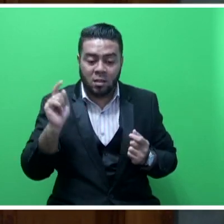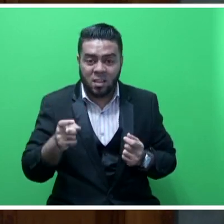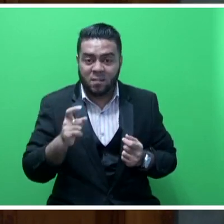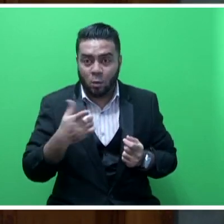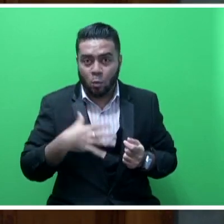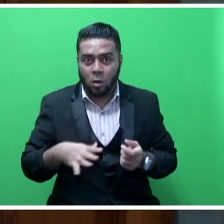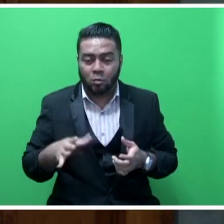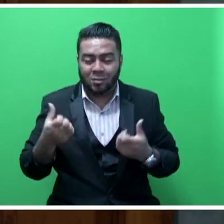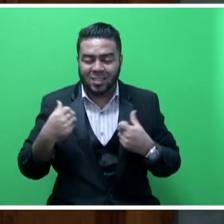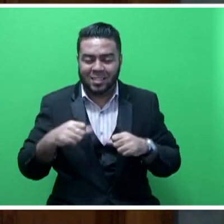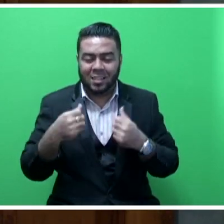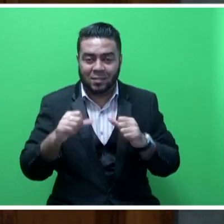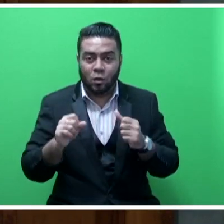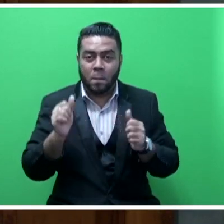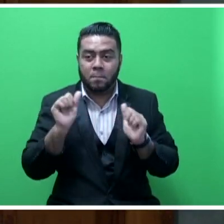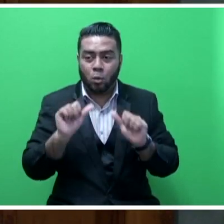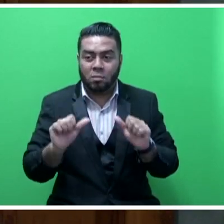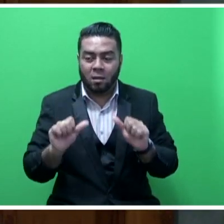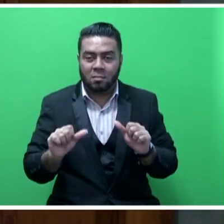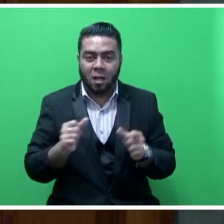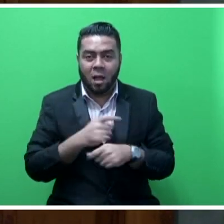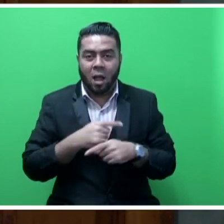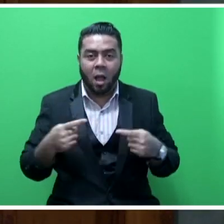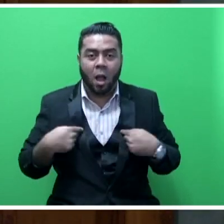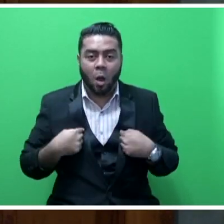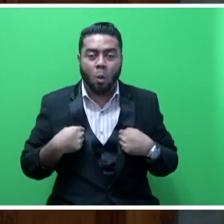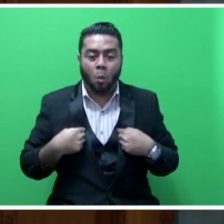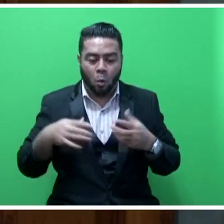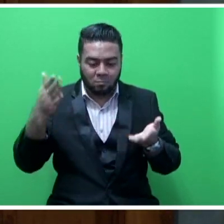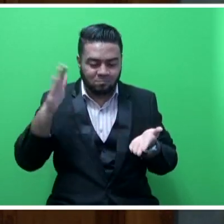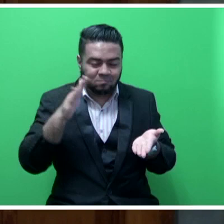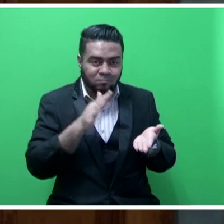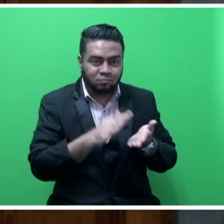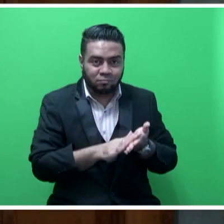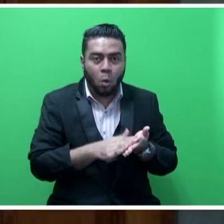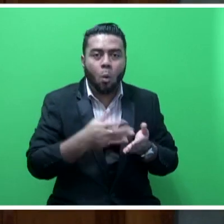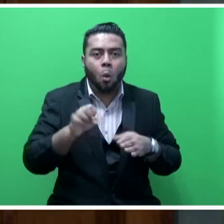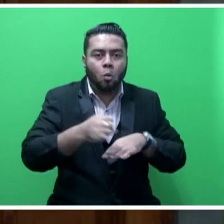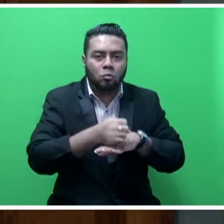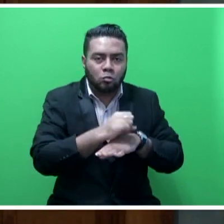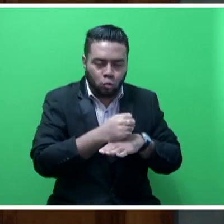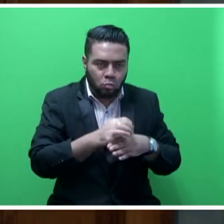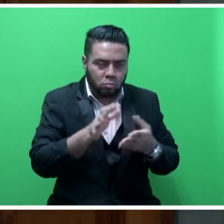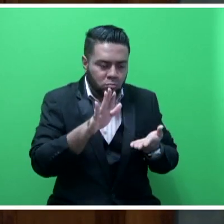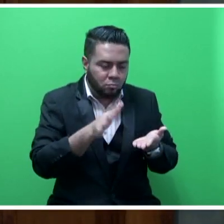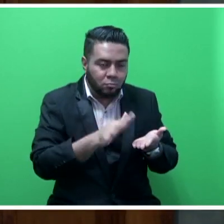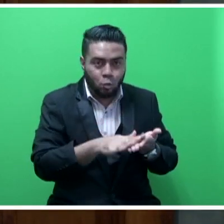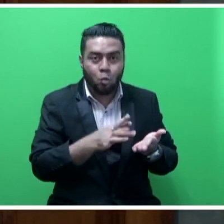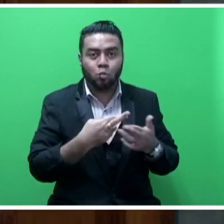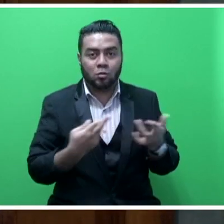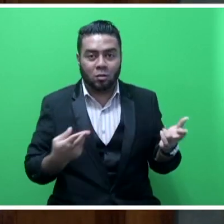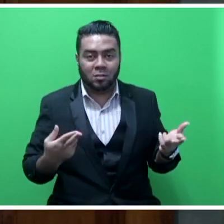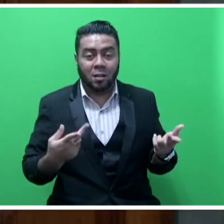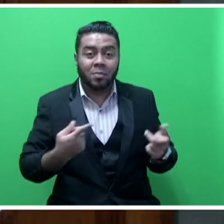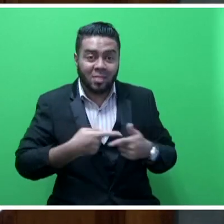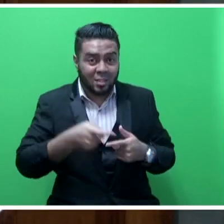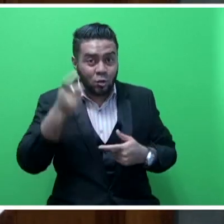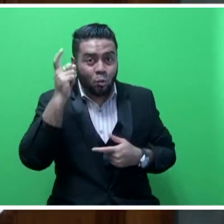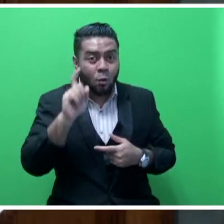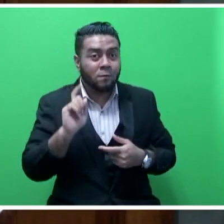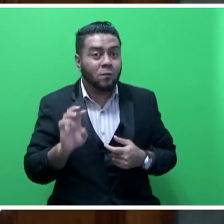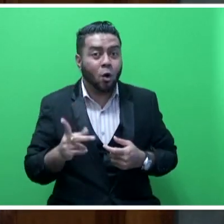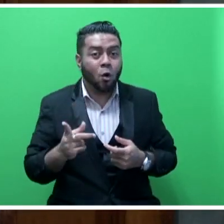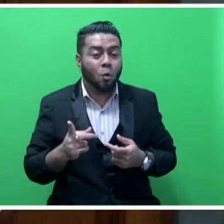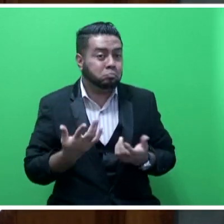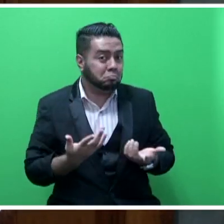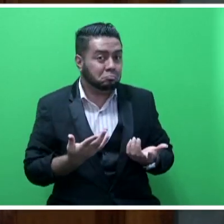to successfully protect our depleting ocean resources. While this call for